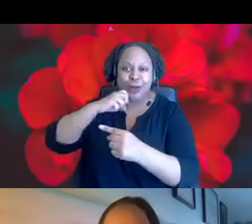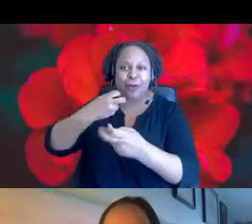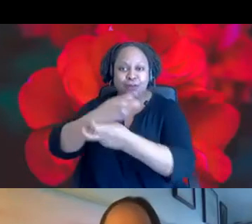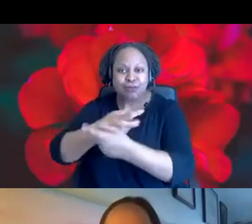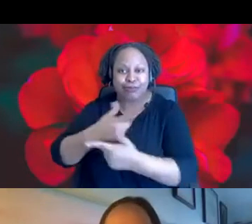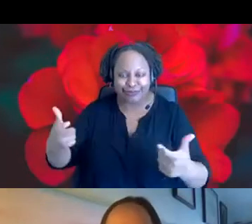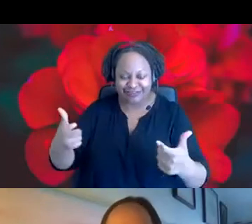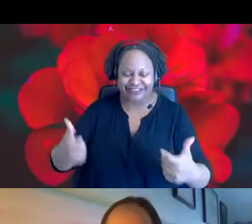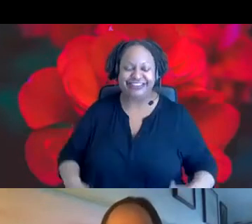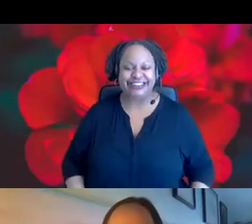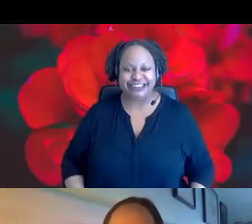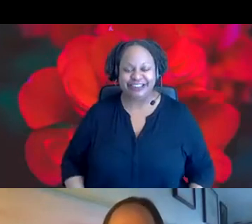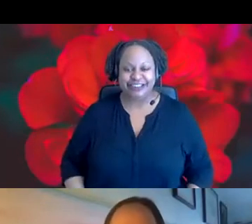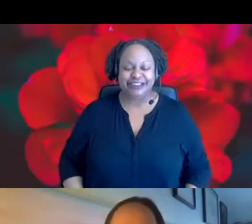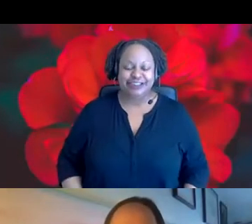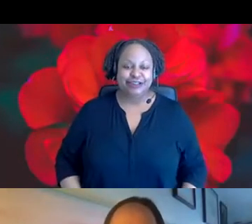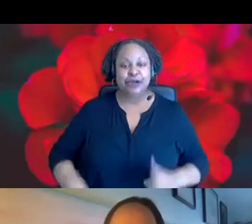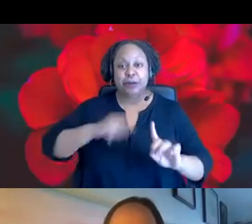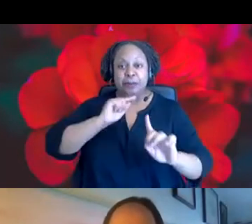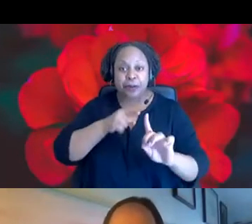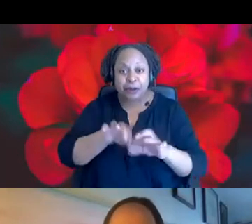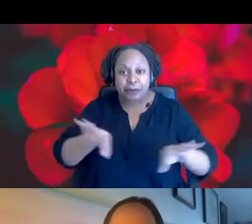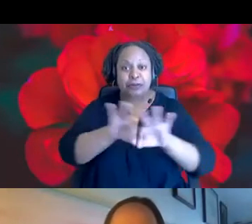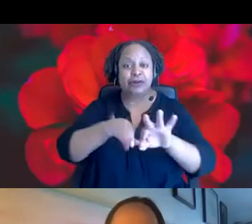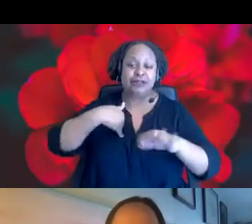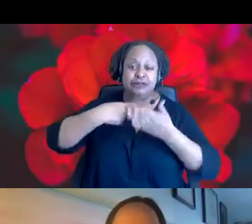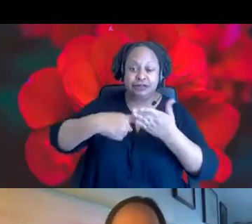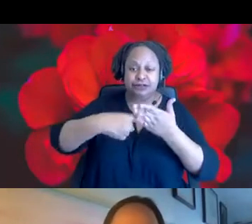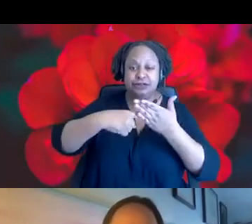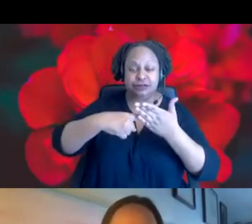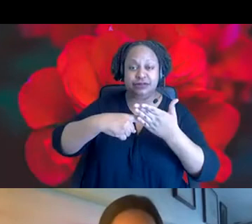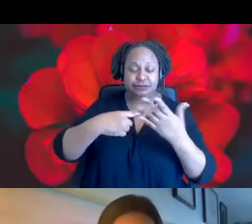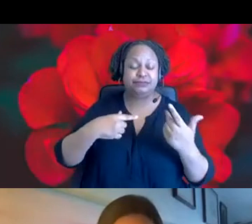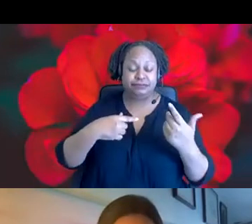conversation and to bring it out to light, right? Because to your point, Ravi,